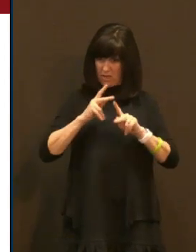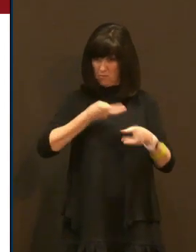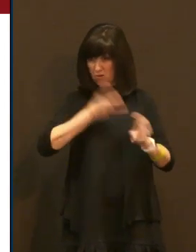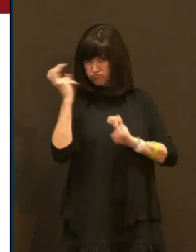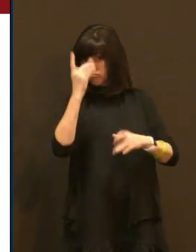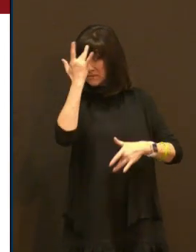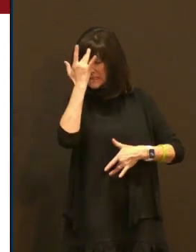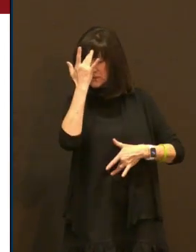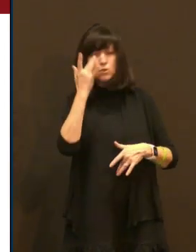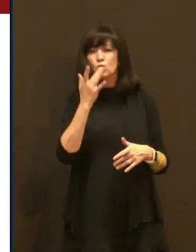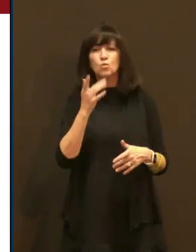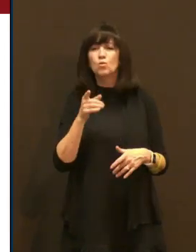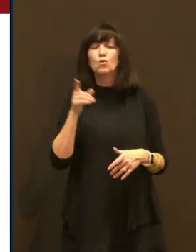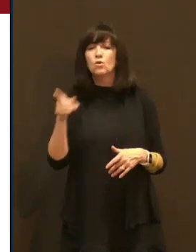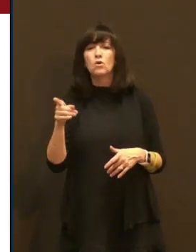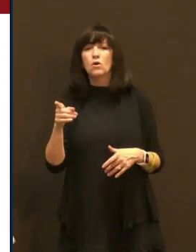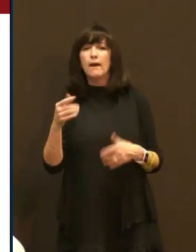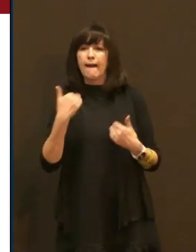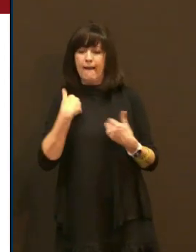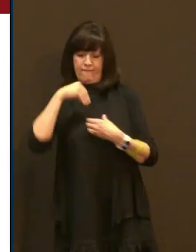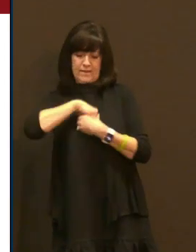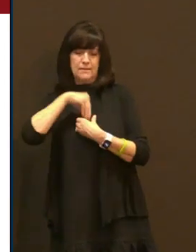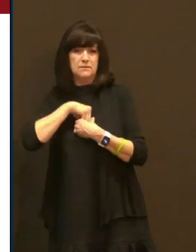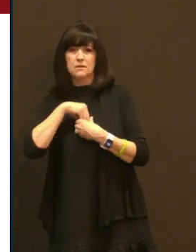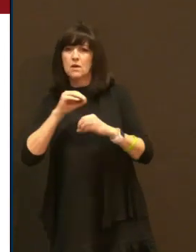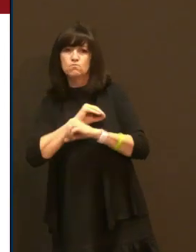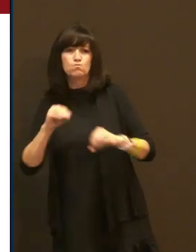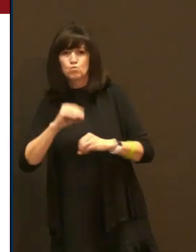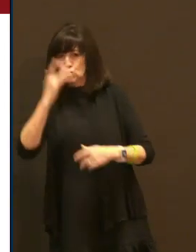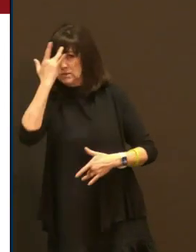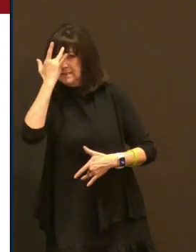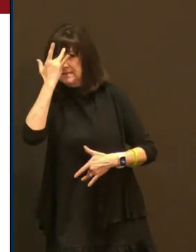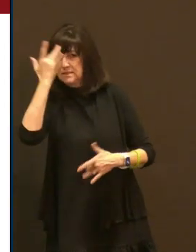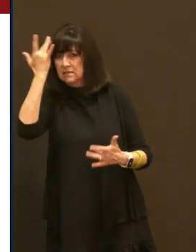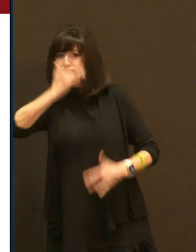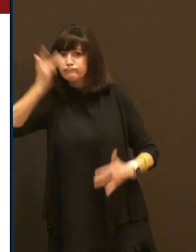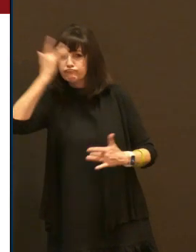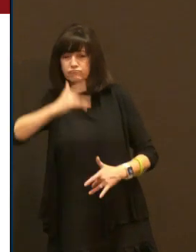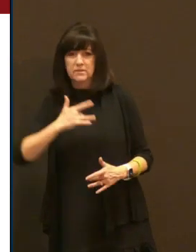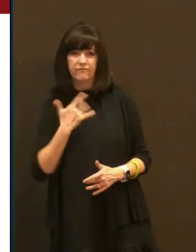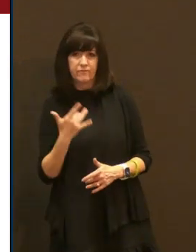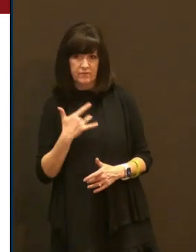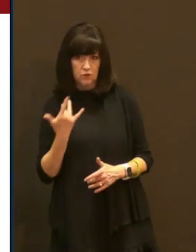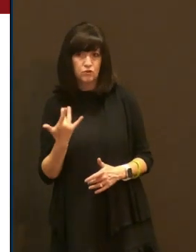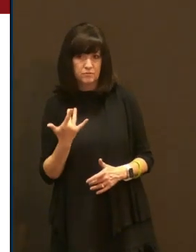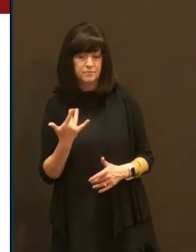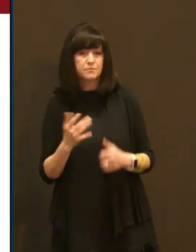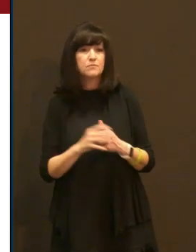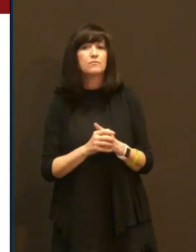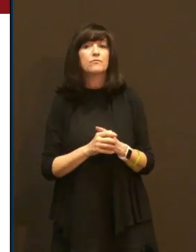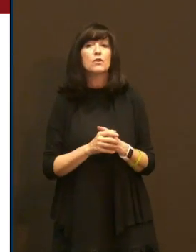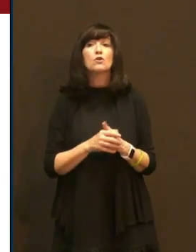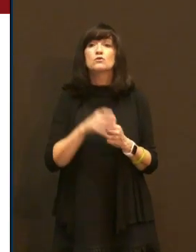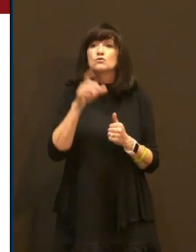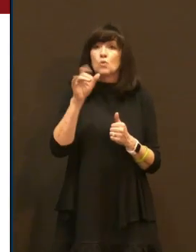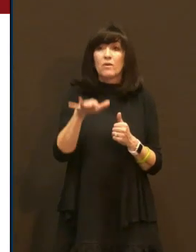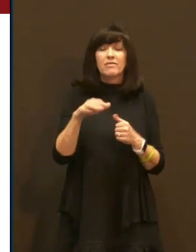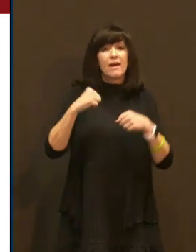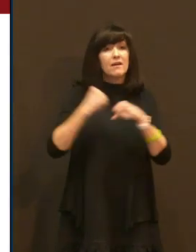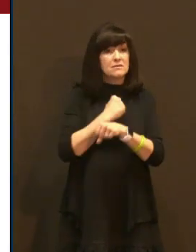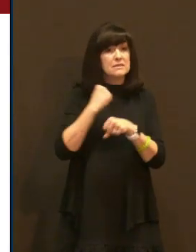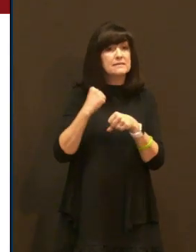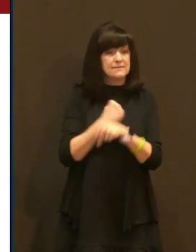our positive numbers are inflated. 90% of our numbers are confirmed or PCR positive.